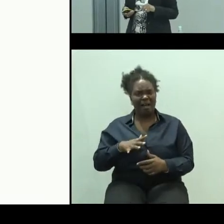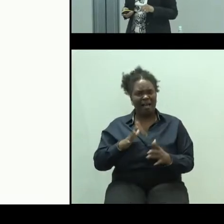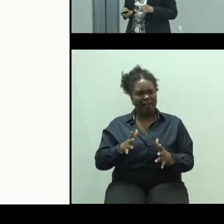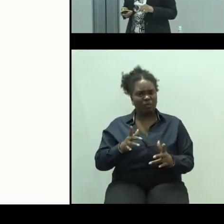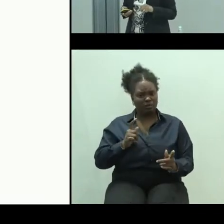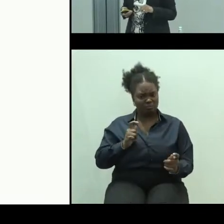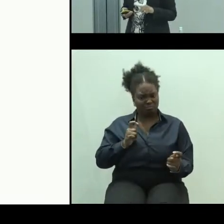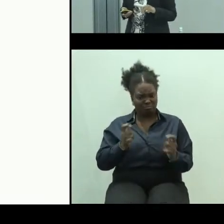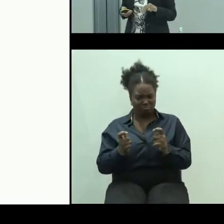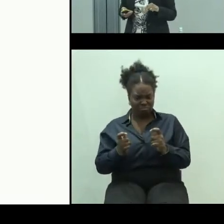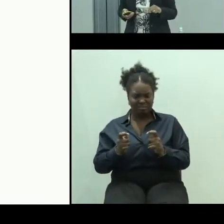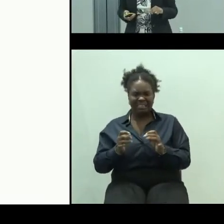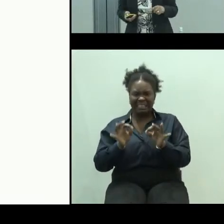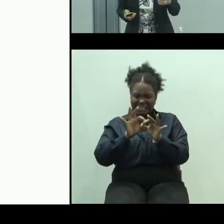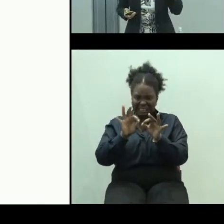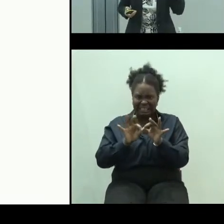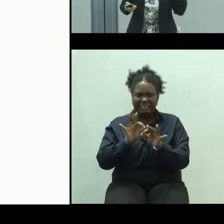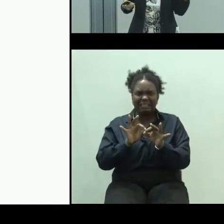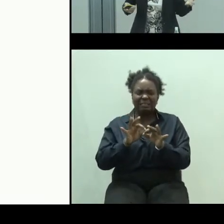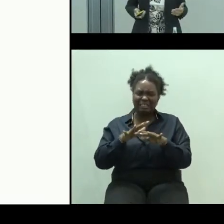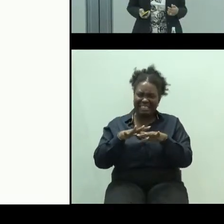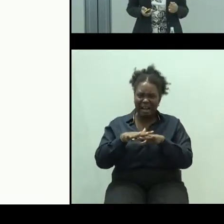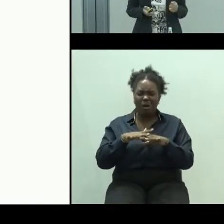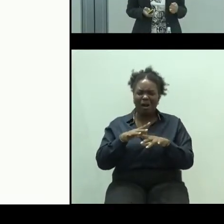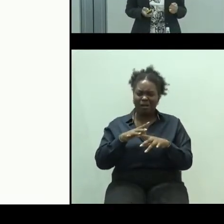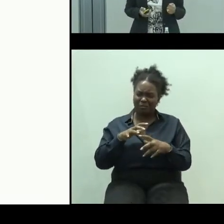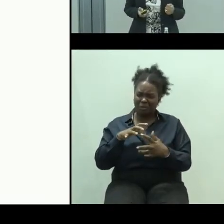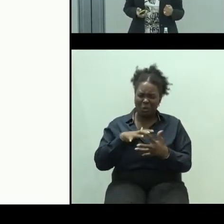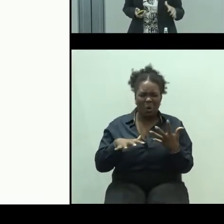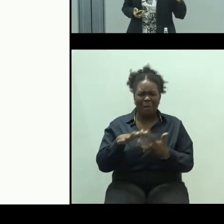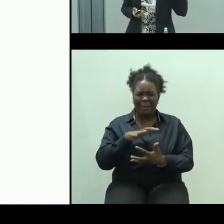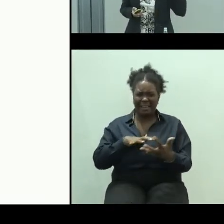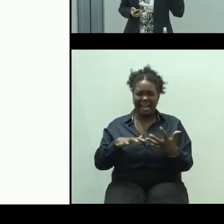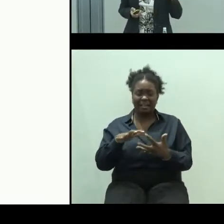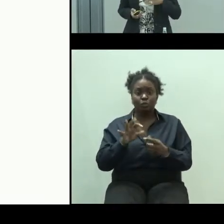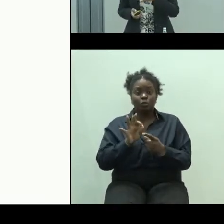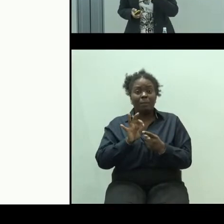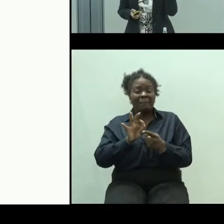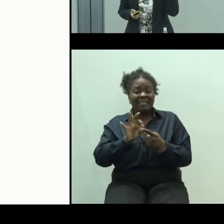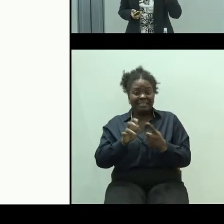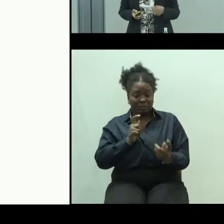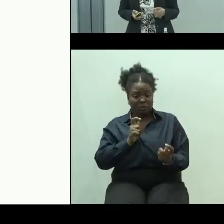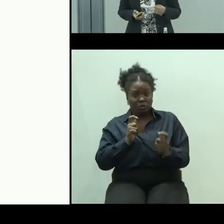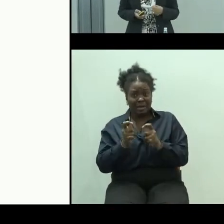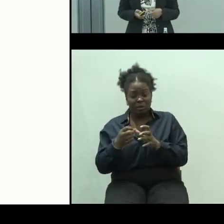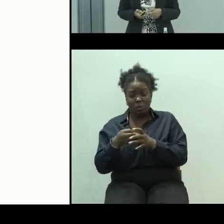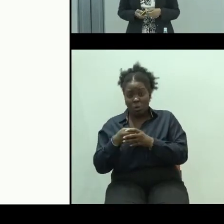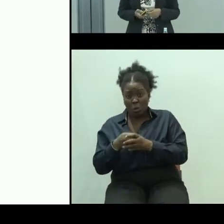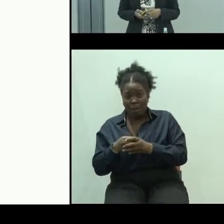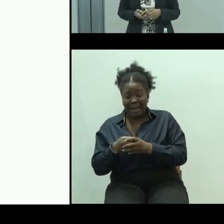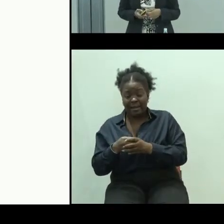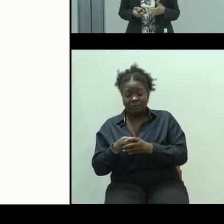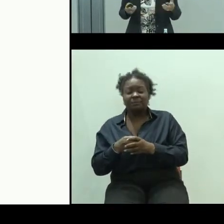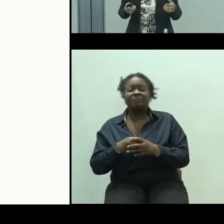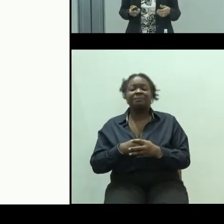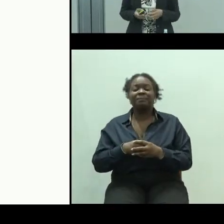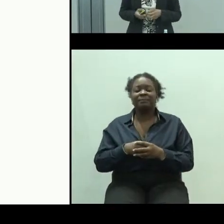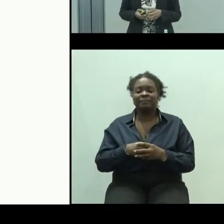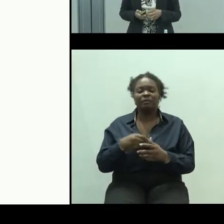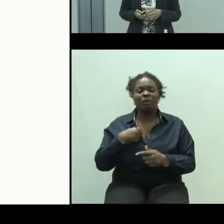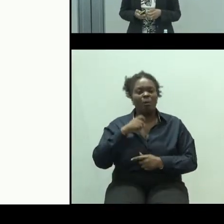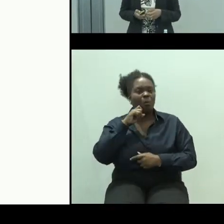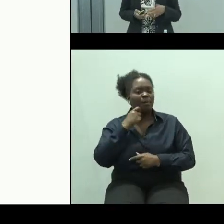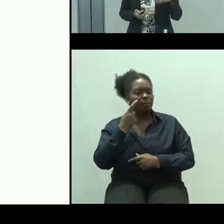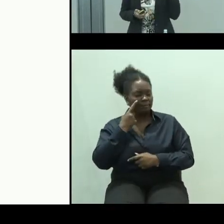complicated network in order to make a particular compound of interest. And I'll come back to this compound that's shown on the slide in a